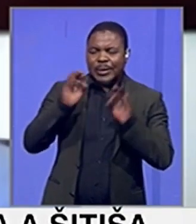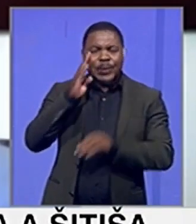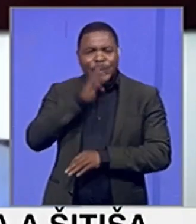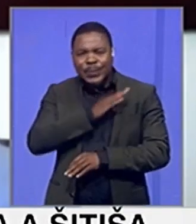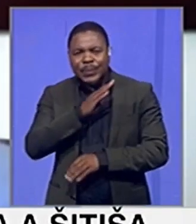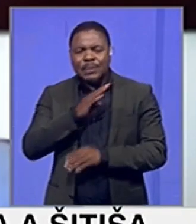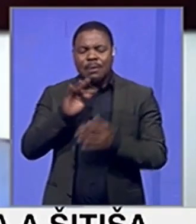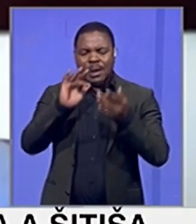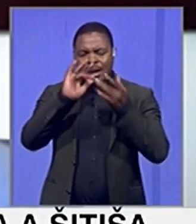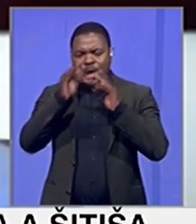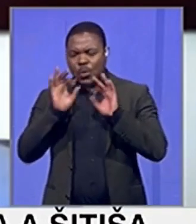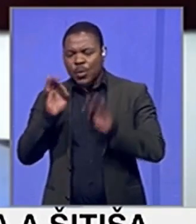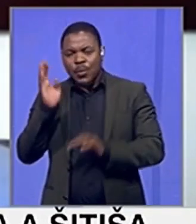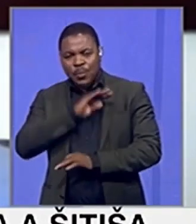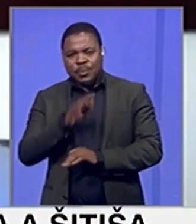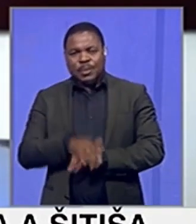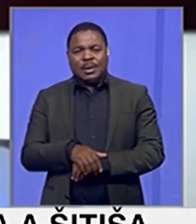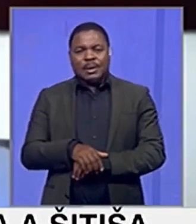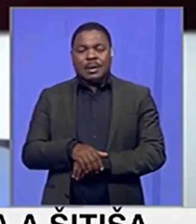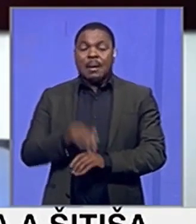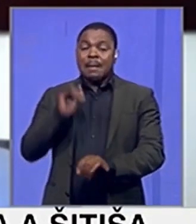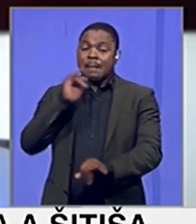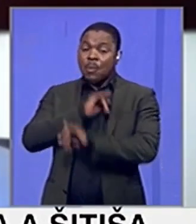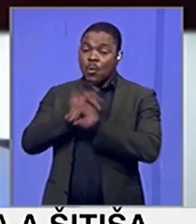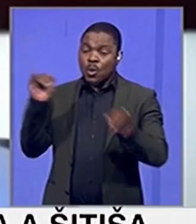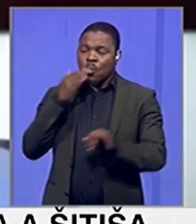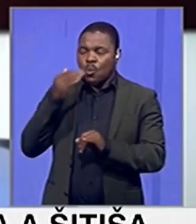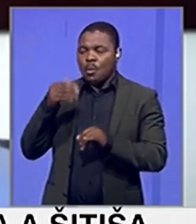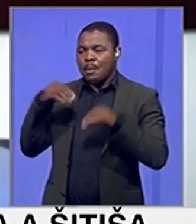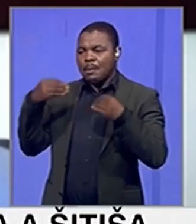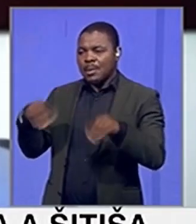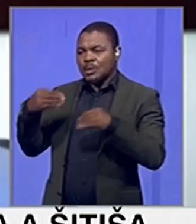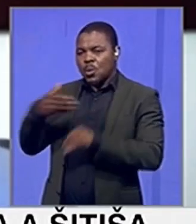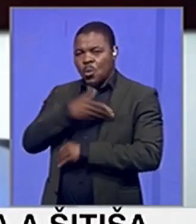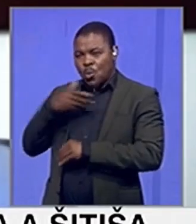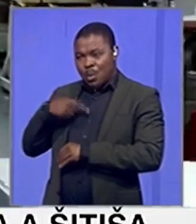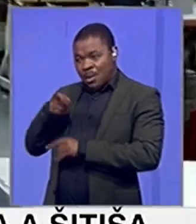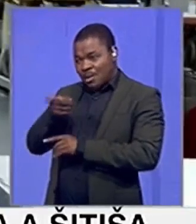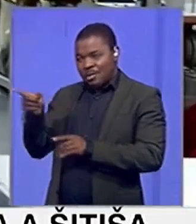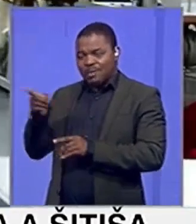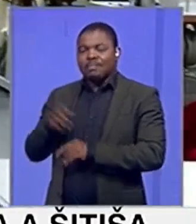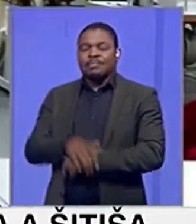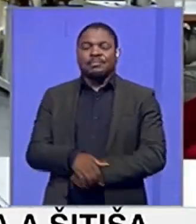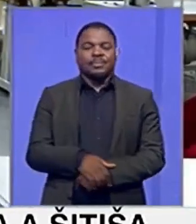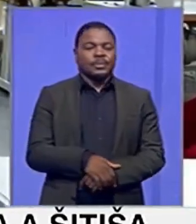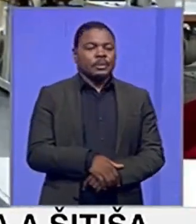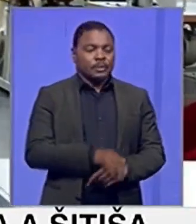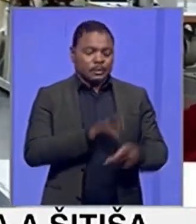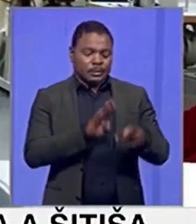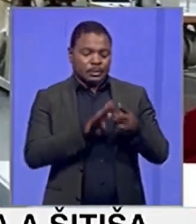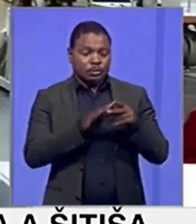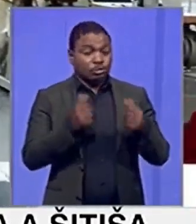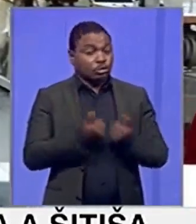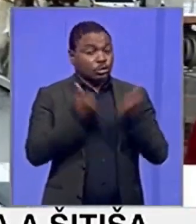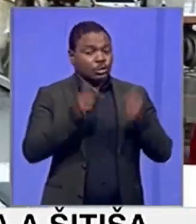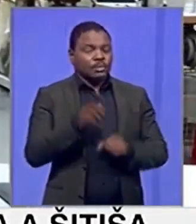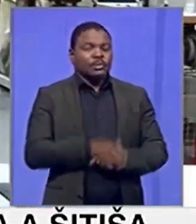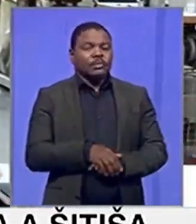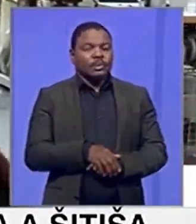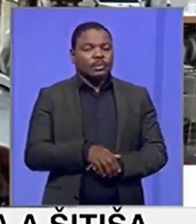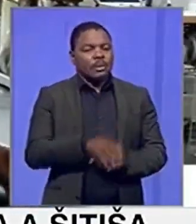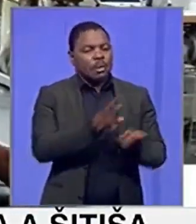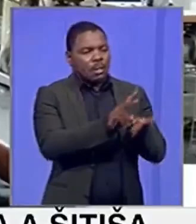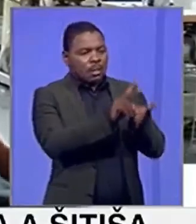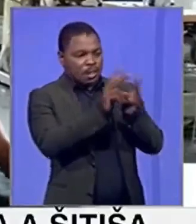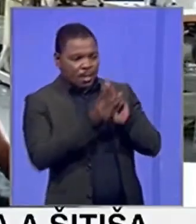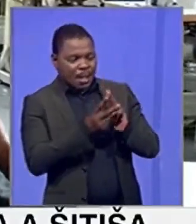of networks, are felt by these entrepreneurial women even today. Tlhotlho e nngwe gape dinyakwa tša kadimo ya